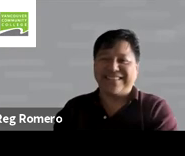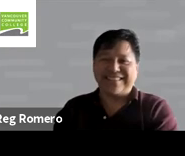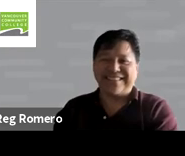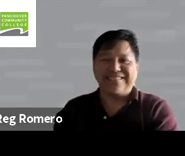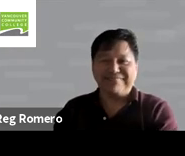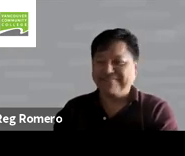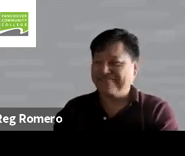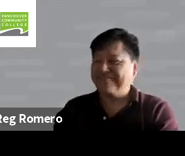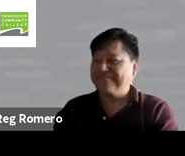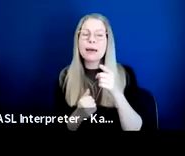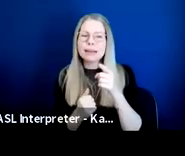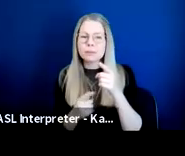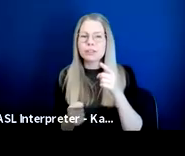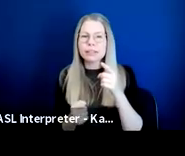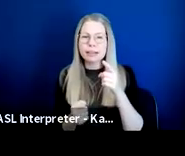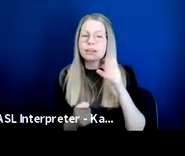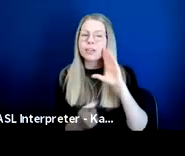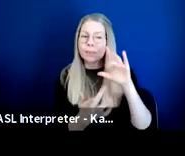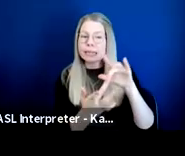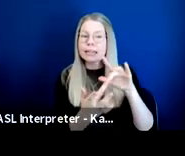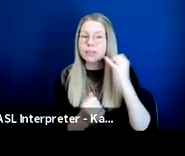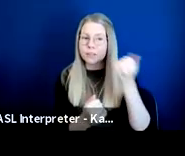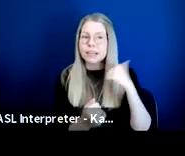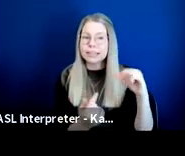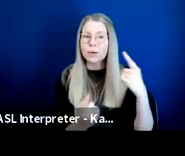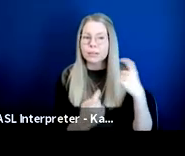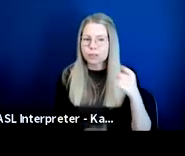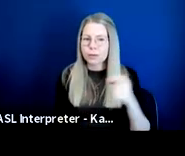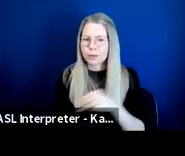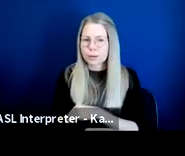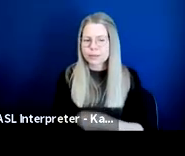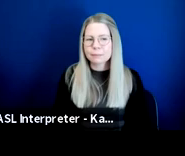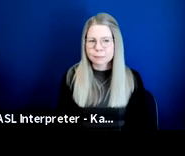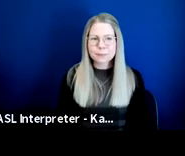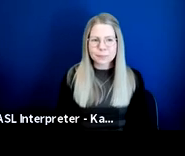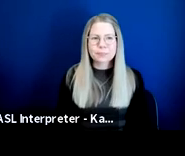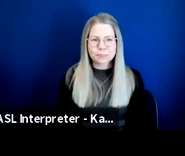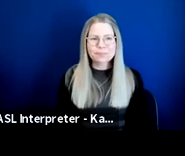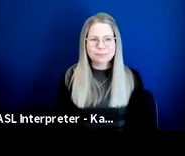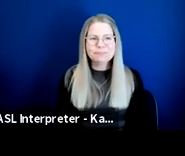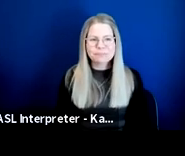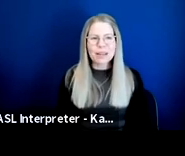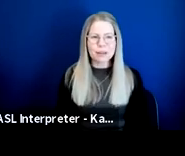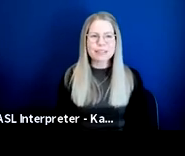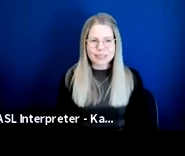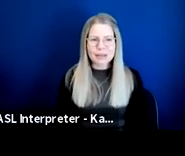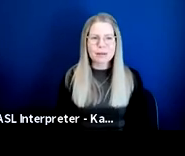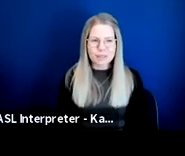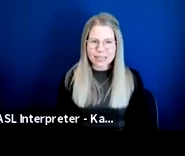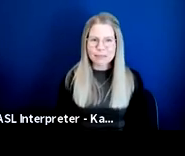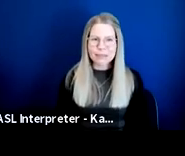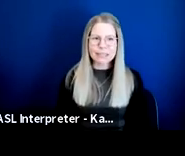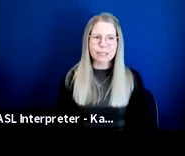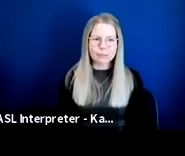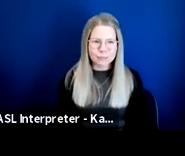assistance. I'd like that. And Maddie was just saying that she'll be in touch if she has any questions with you, Marcia. And Marcia was saying,